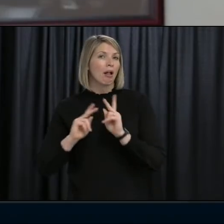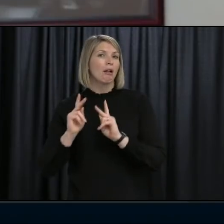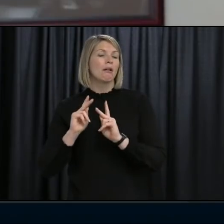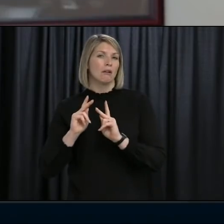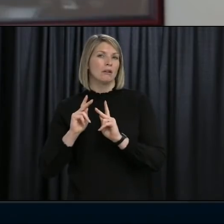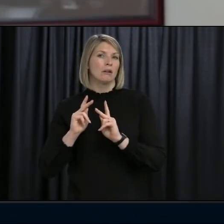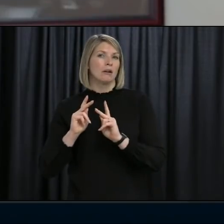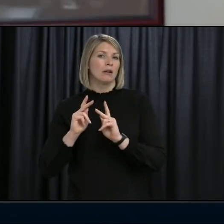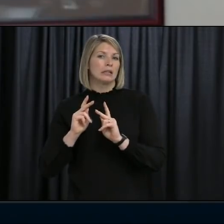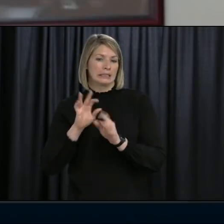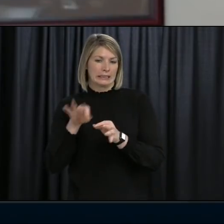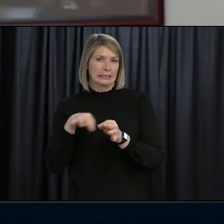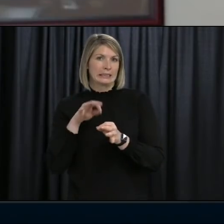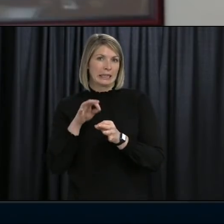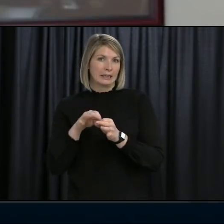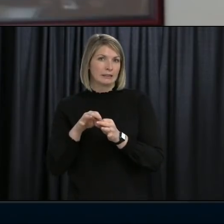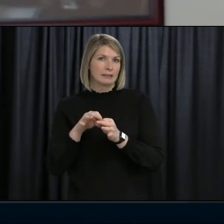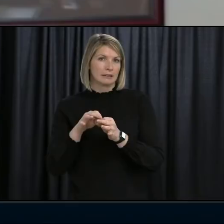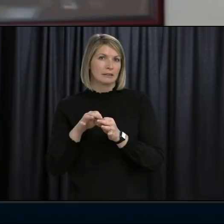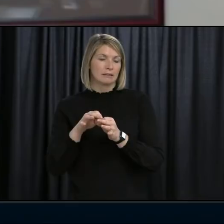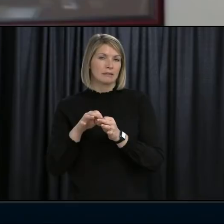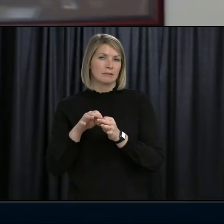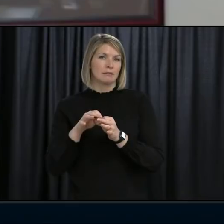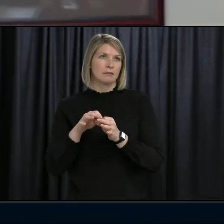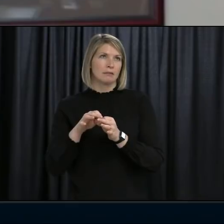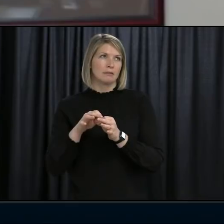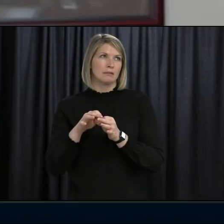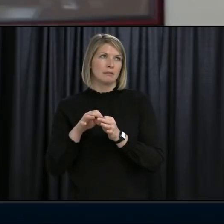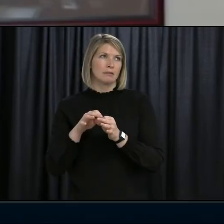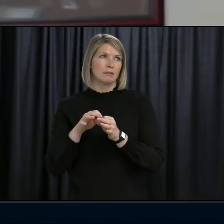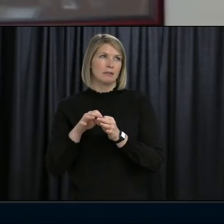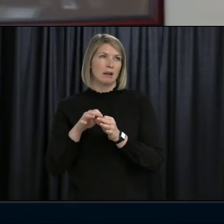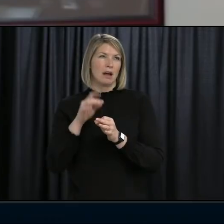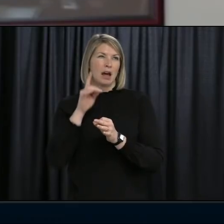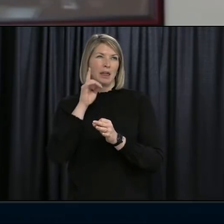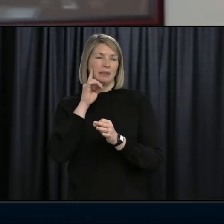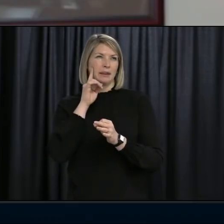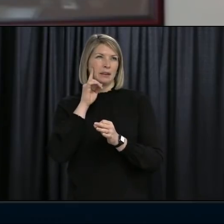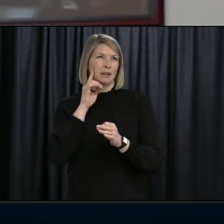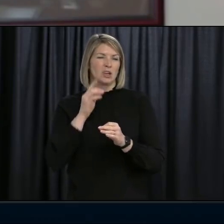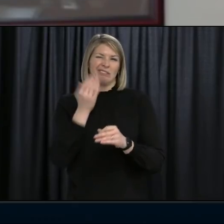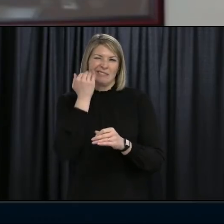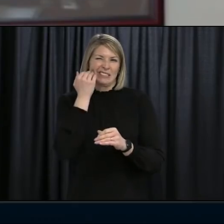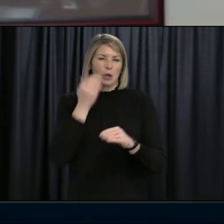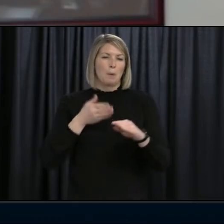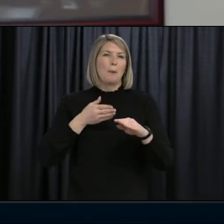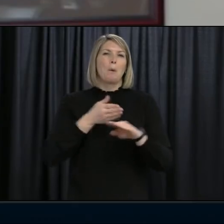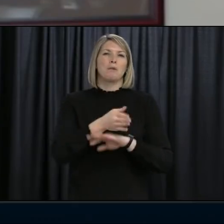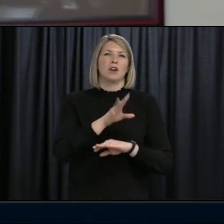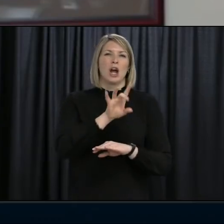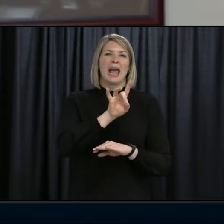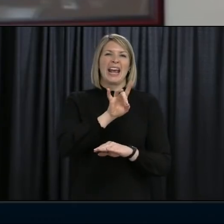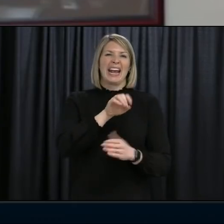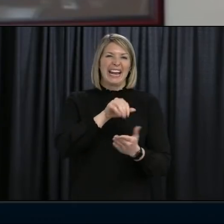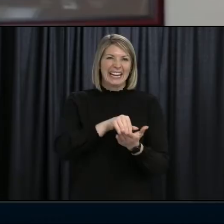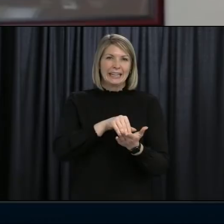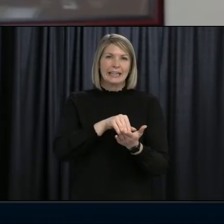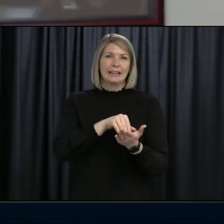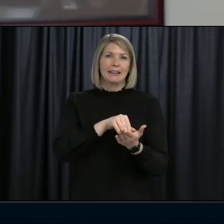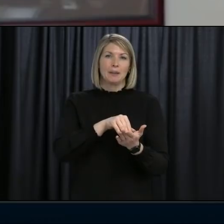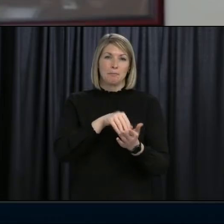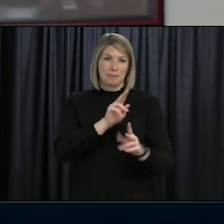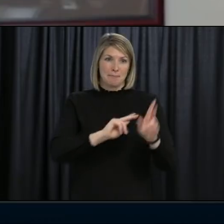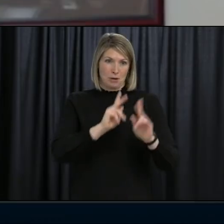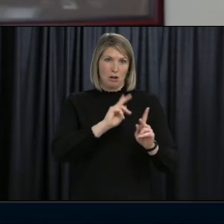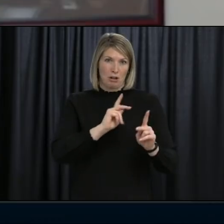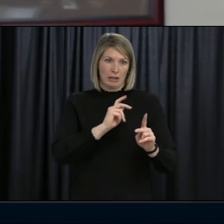when the number of people tested reached 80,000, we actually had passed the 100,000 test mark